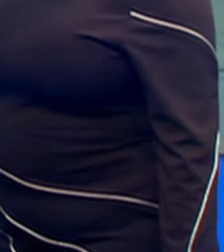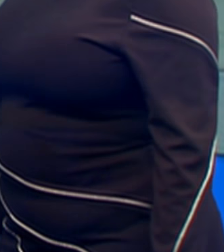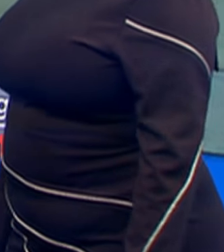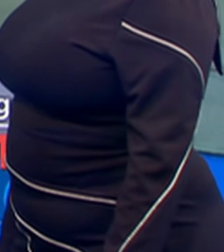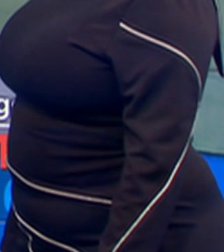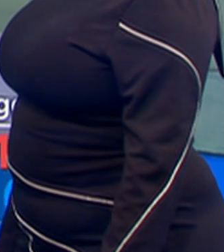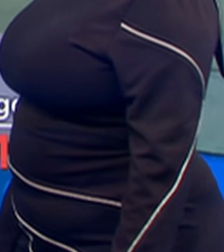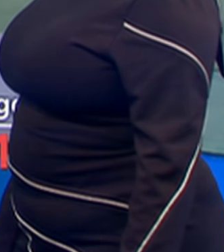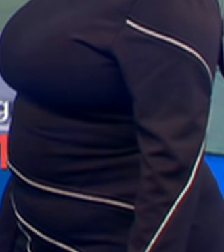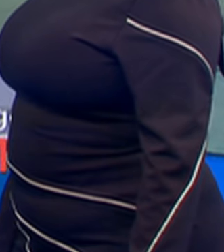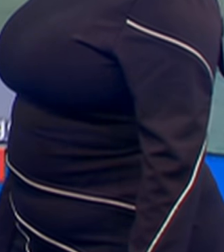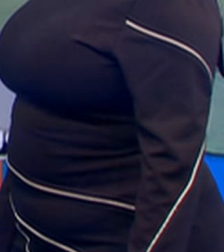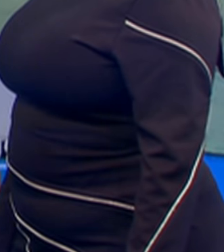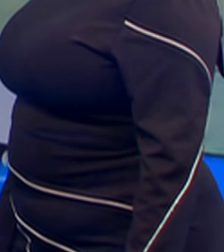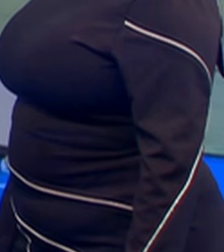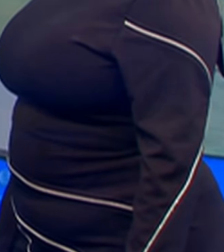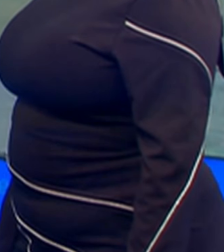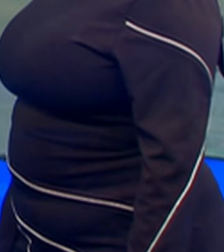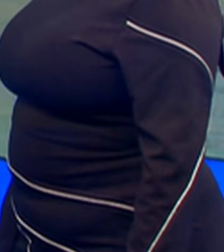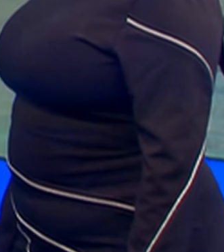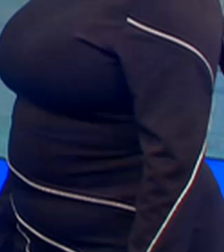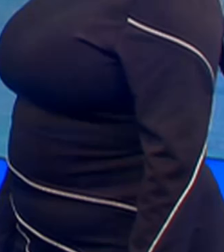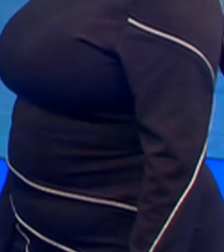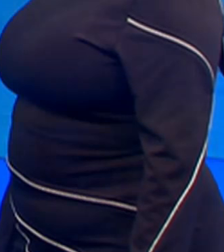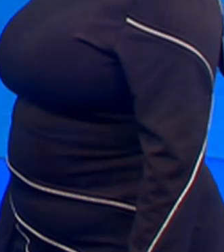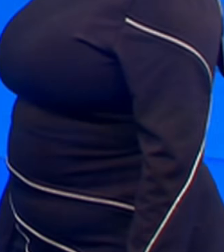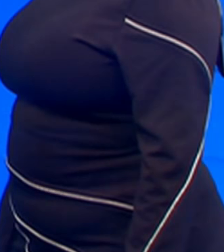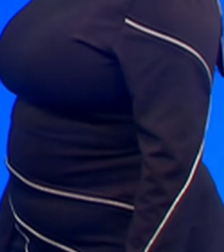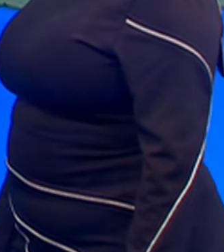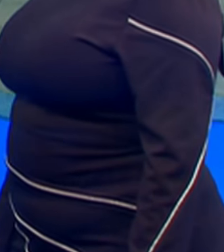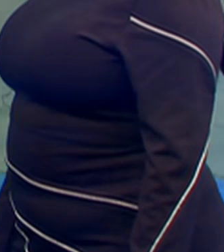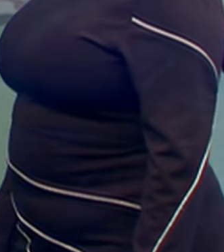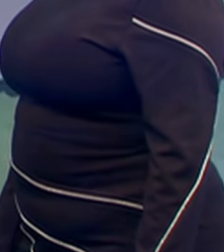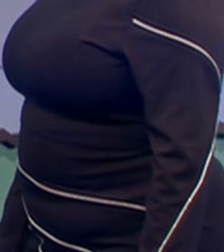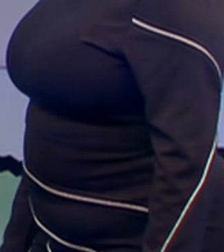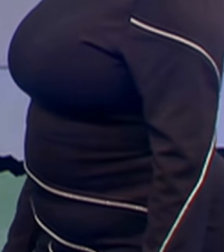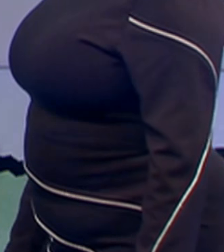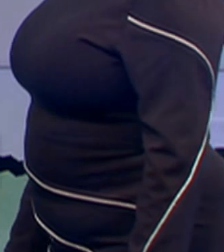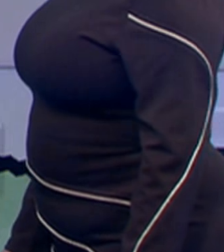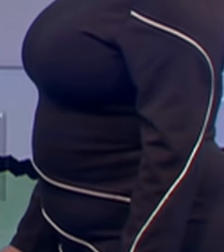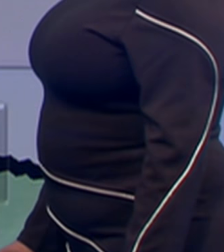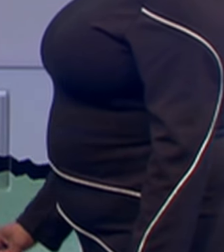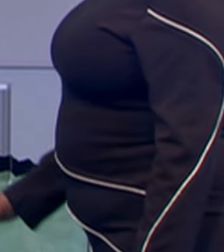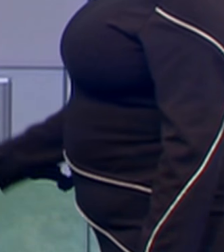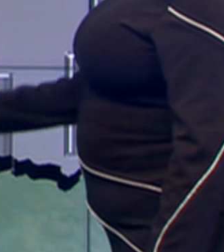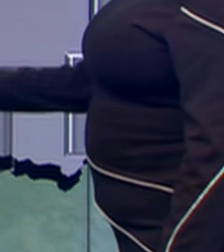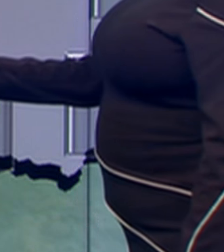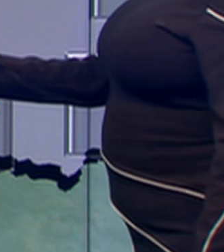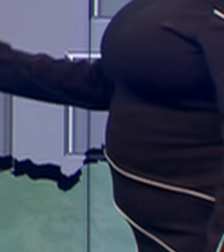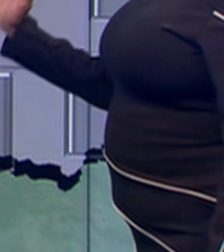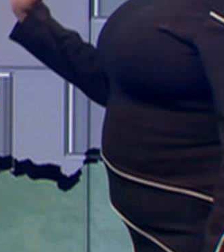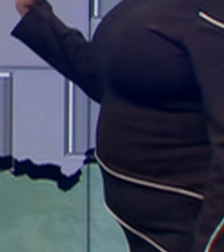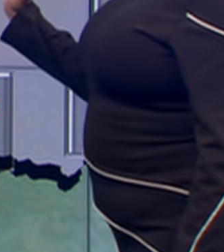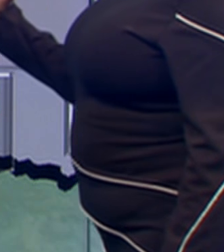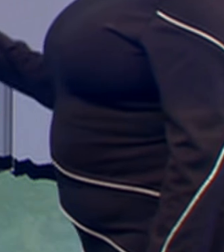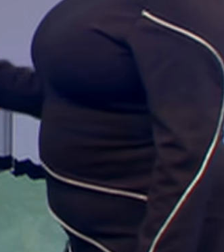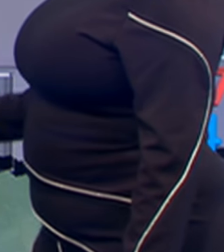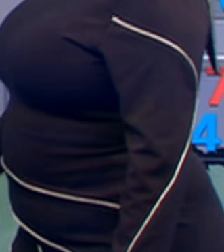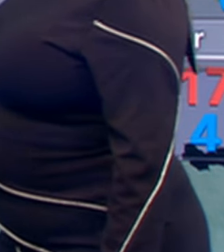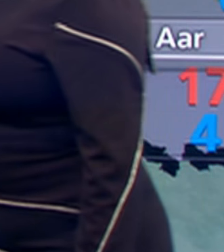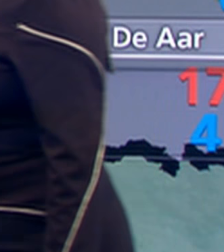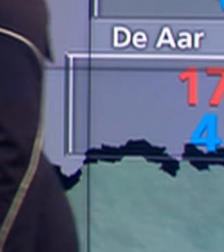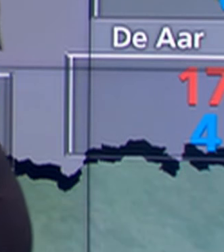e ntse e le 15 ga re tswela pele jwale le tsona ga lebelela wena o leng go la Northern Cape o la go sasa re lebelela Appington